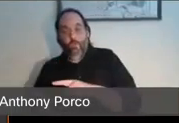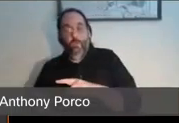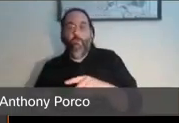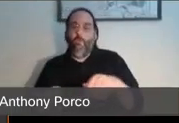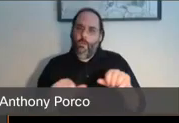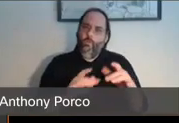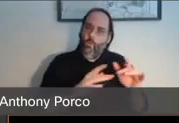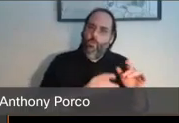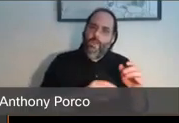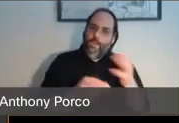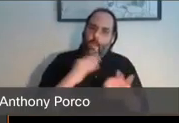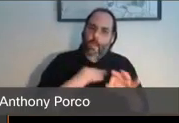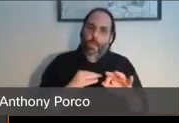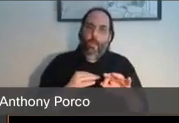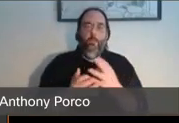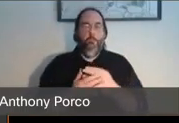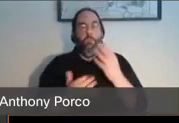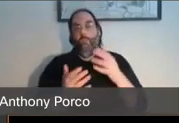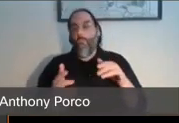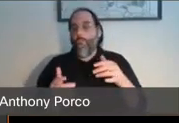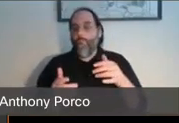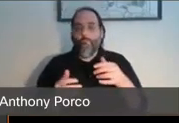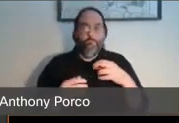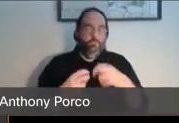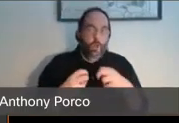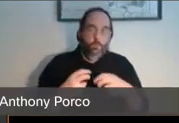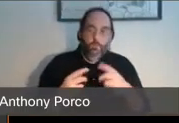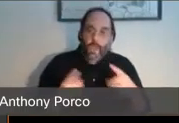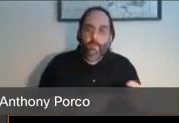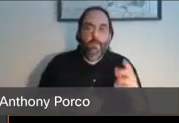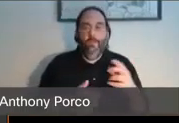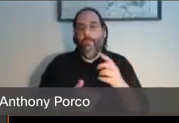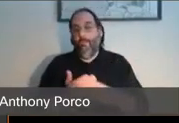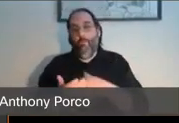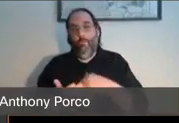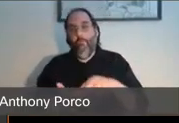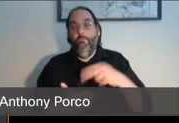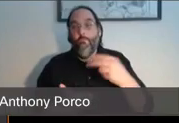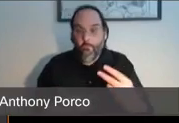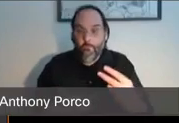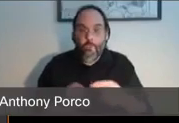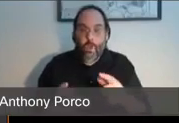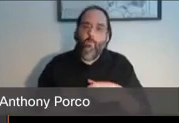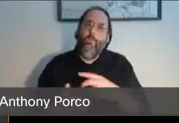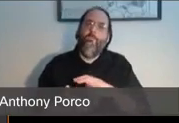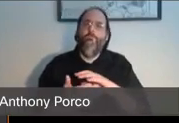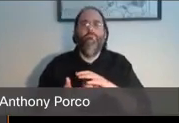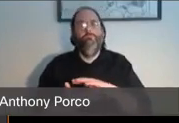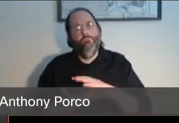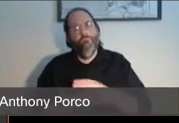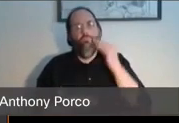things. There may have been some trying times and maybe some stumbling, but I think we've all learned to adapt.